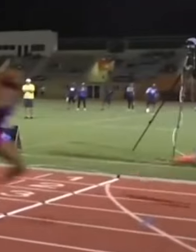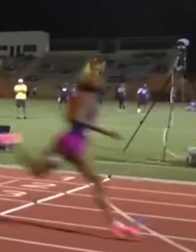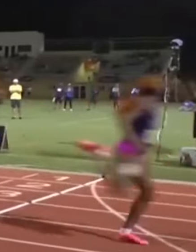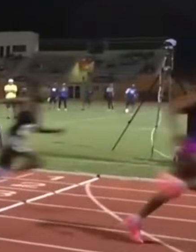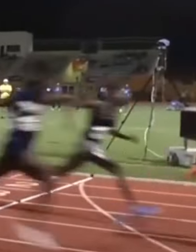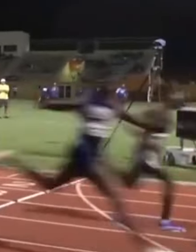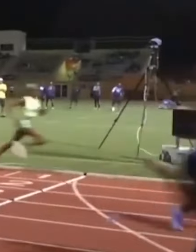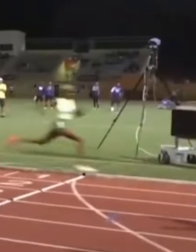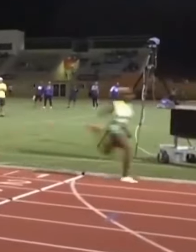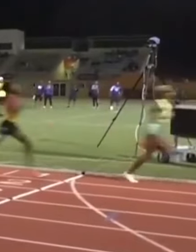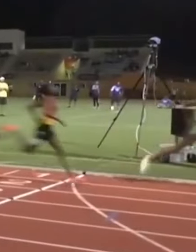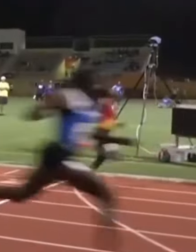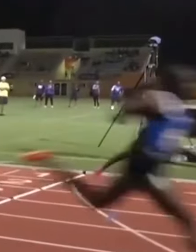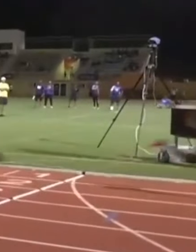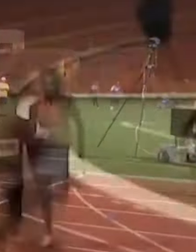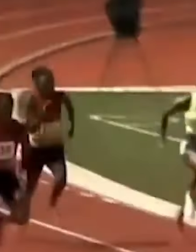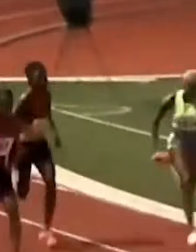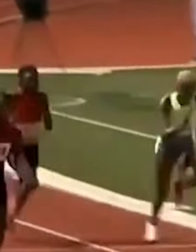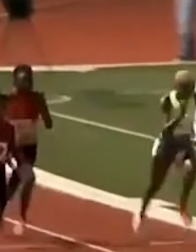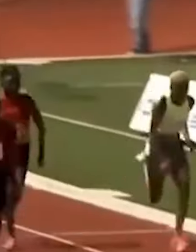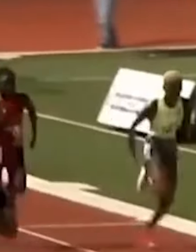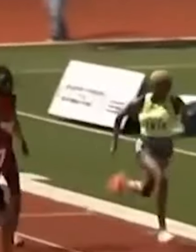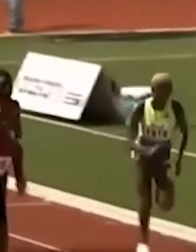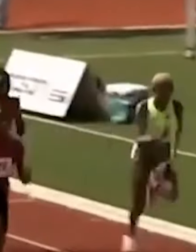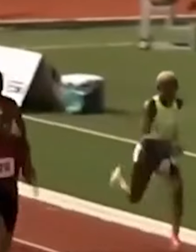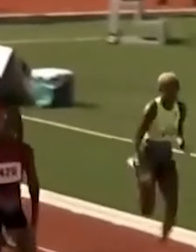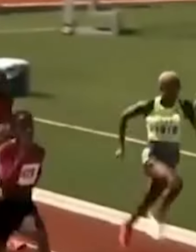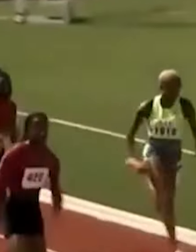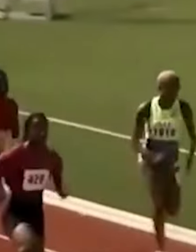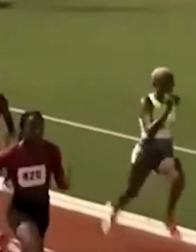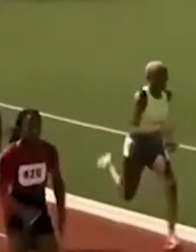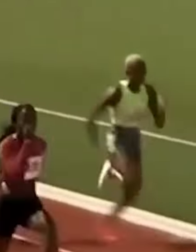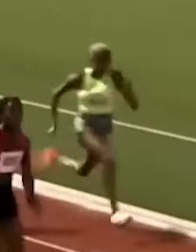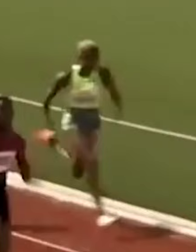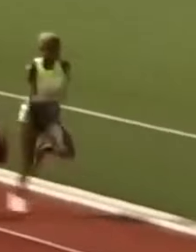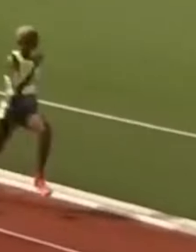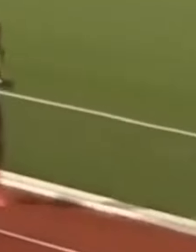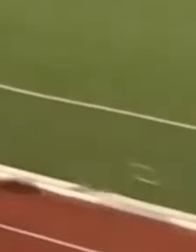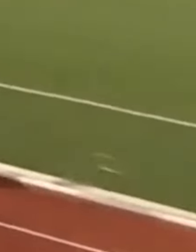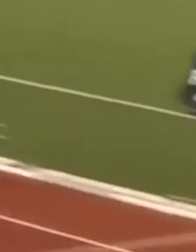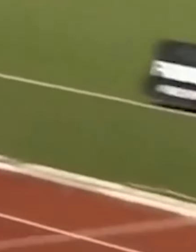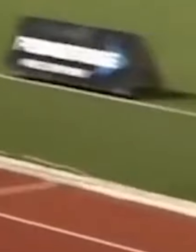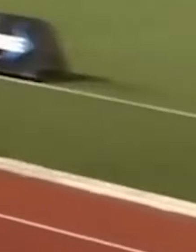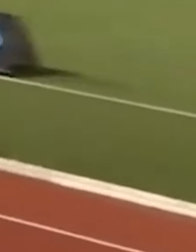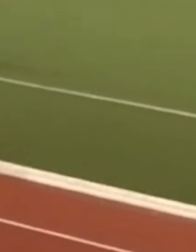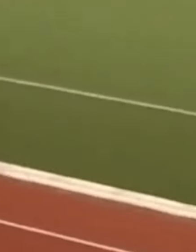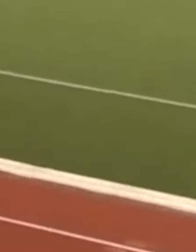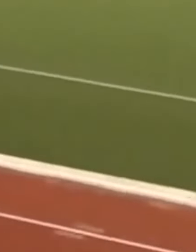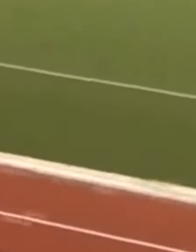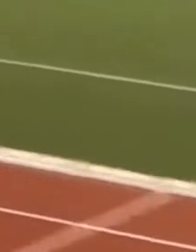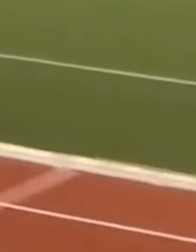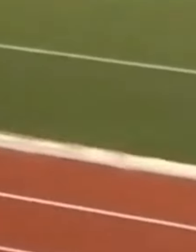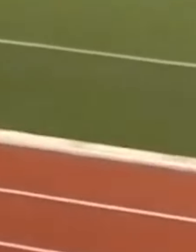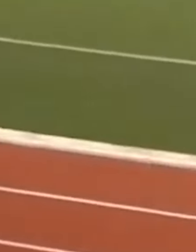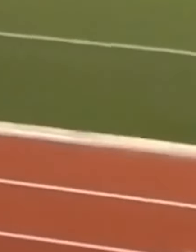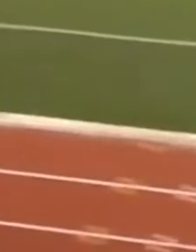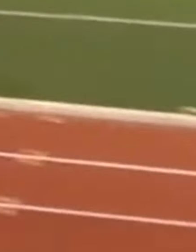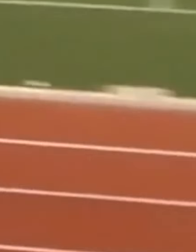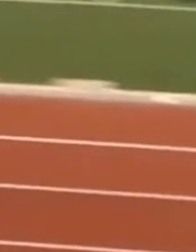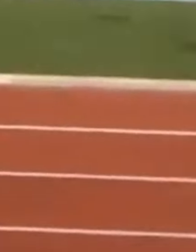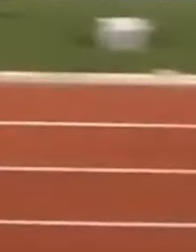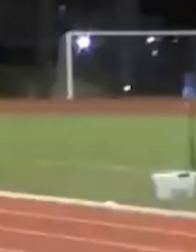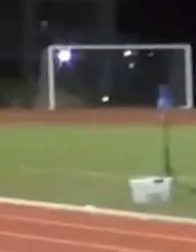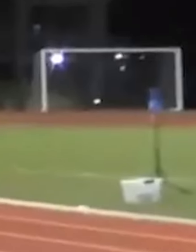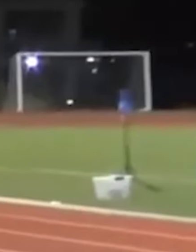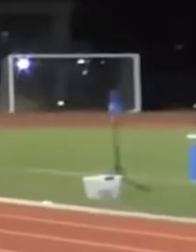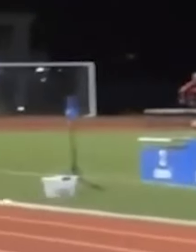of 11.30 seconds, clocked at the Barbados National Championships last month at the Usain Bolt Sports Complex. Evelyn